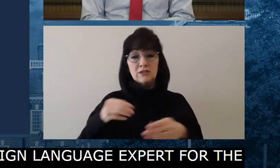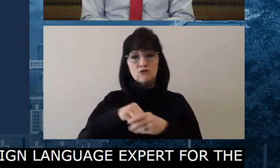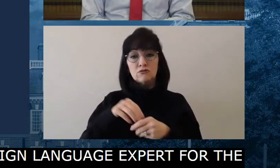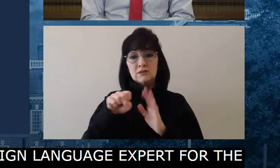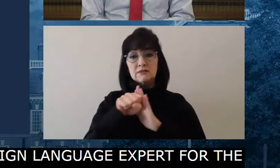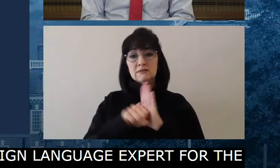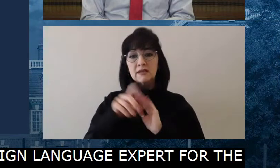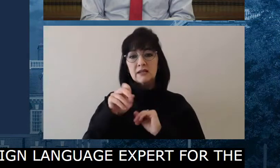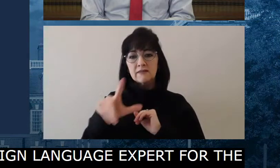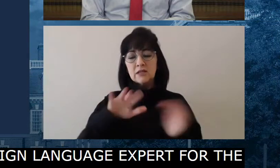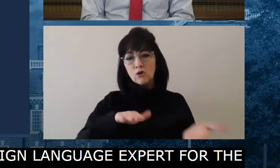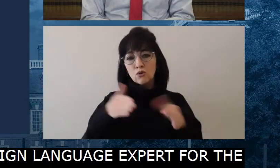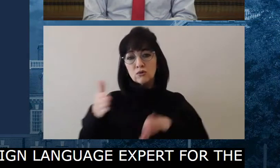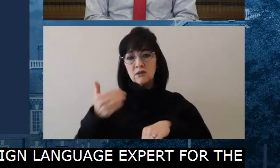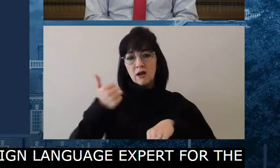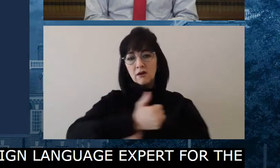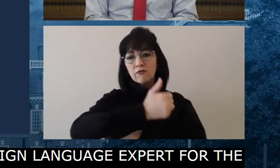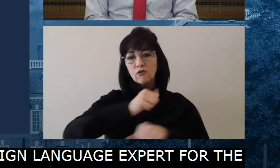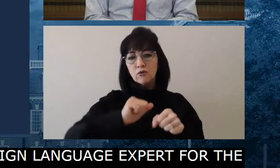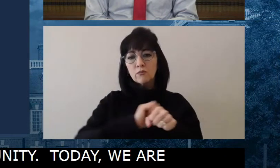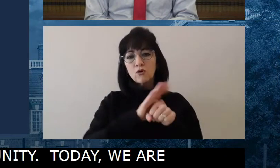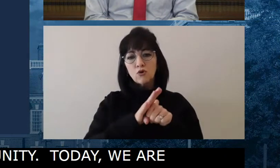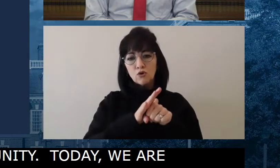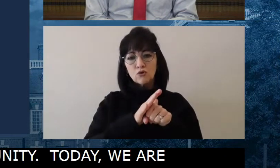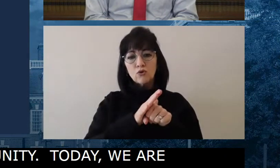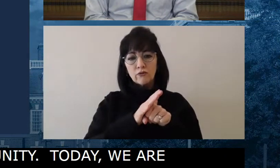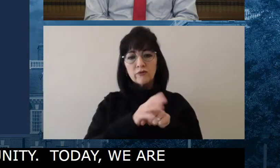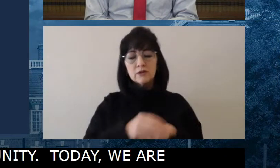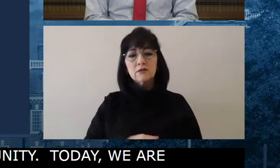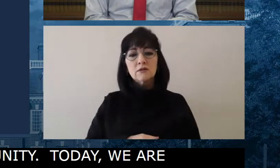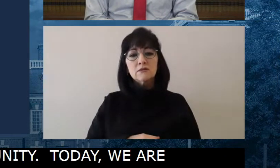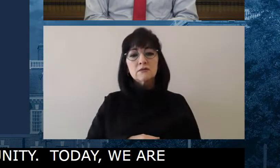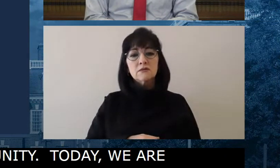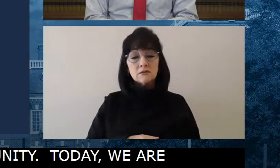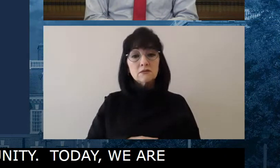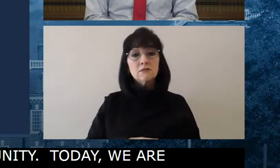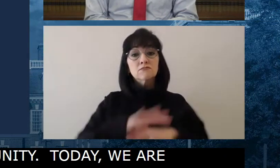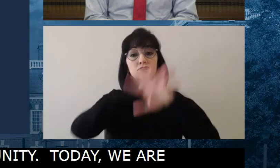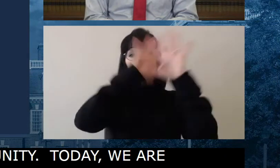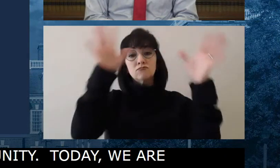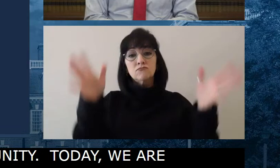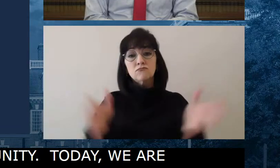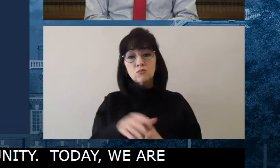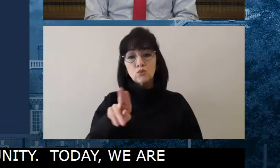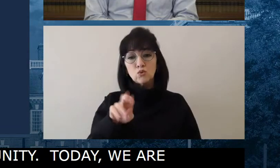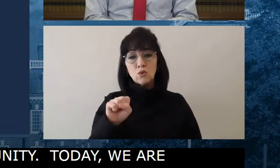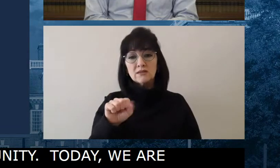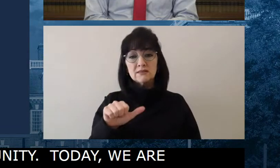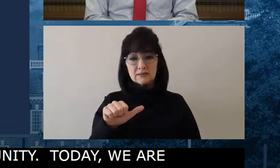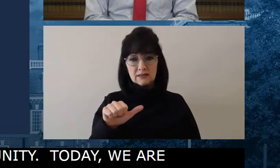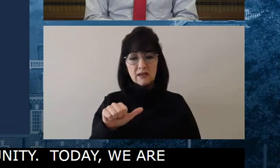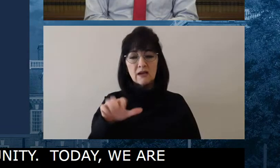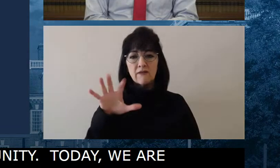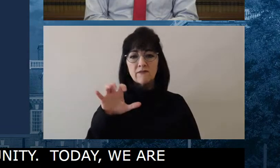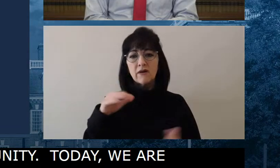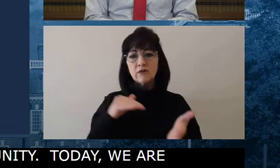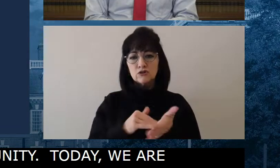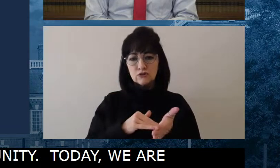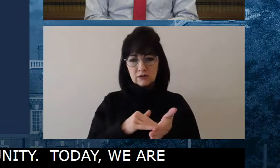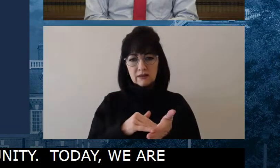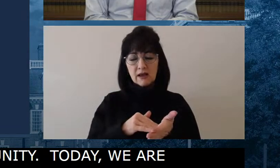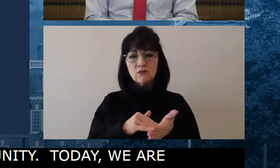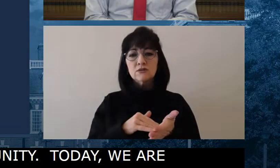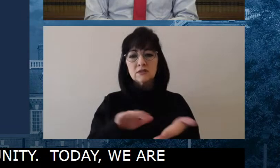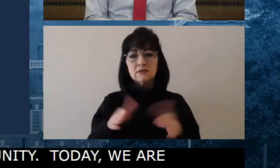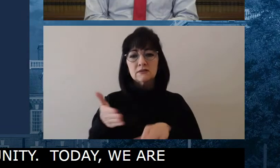COVID-19. The milestone nationally was 500,000 Americans who have died of COVID-19. We